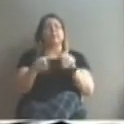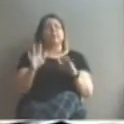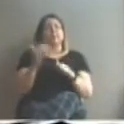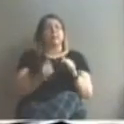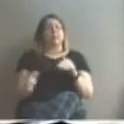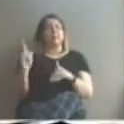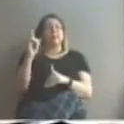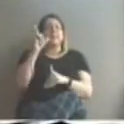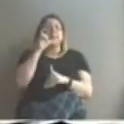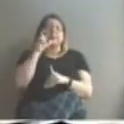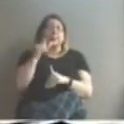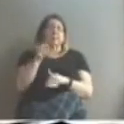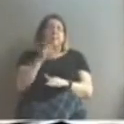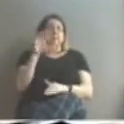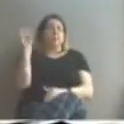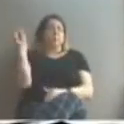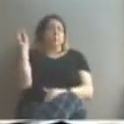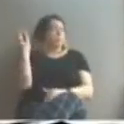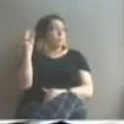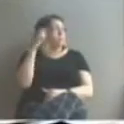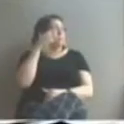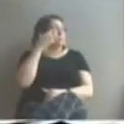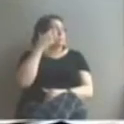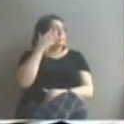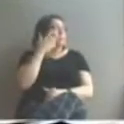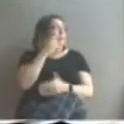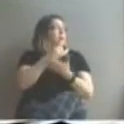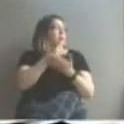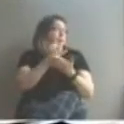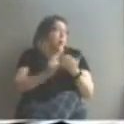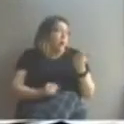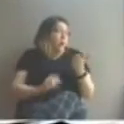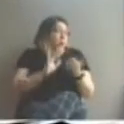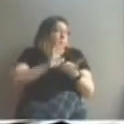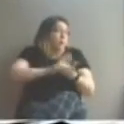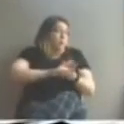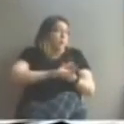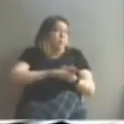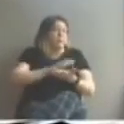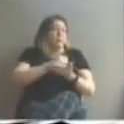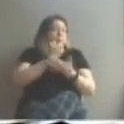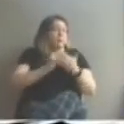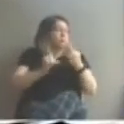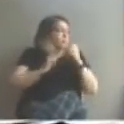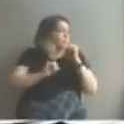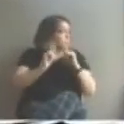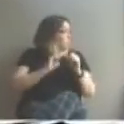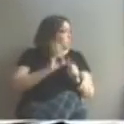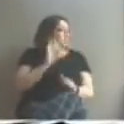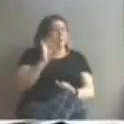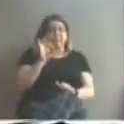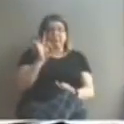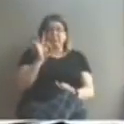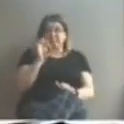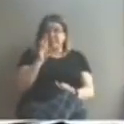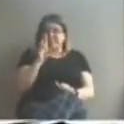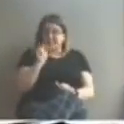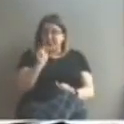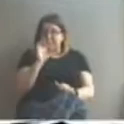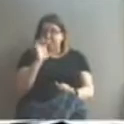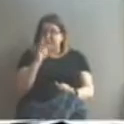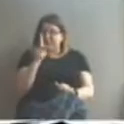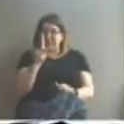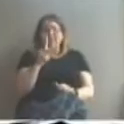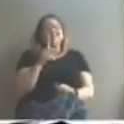who needs to go to, I don't know, an art show at their school, I'm looking at you, Fern Creek, or anybody else